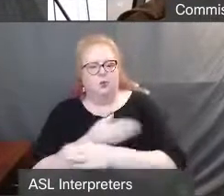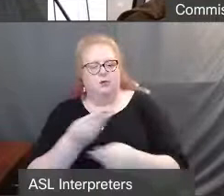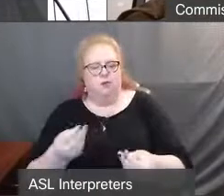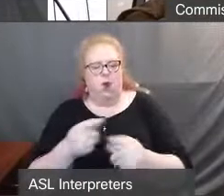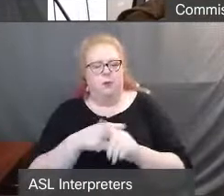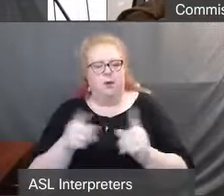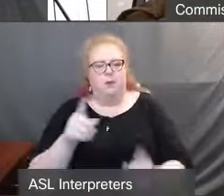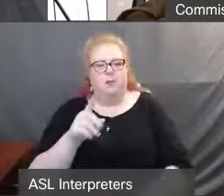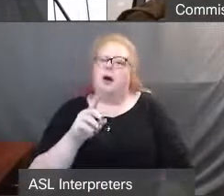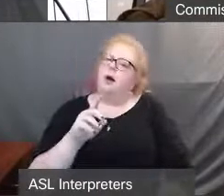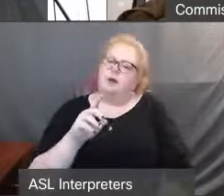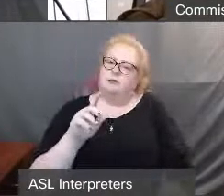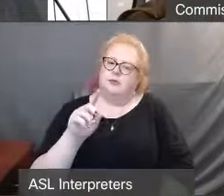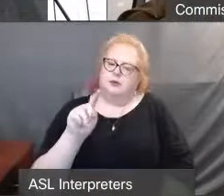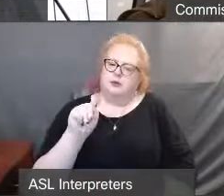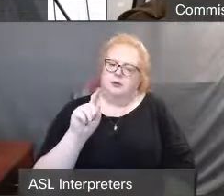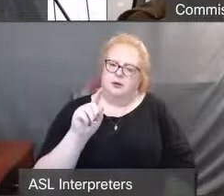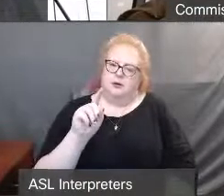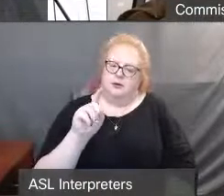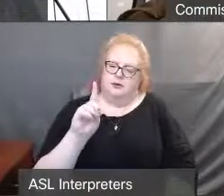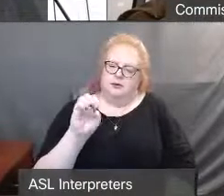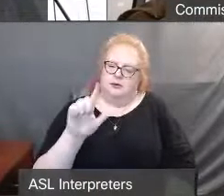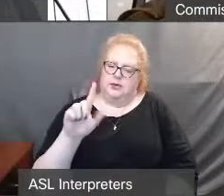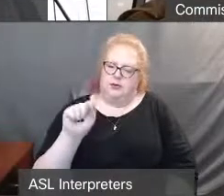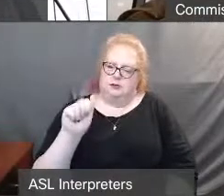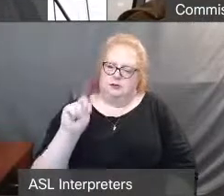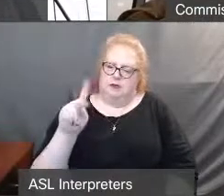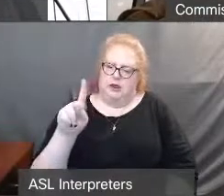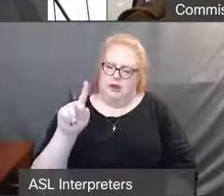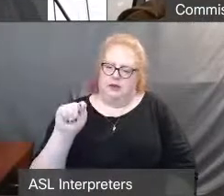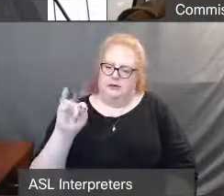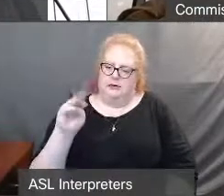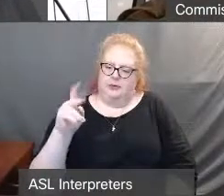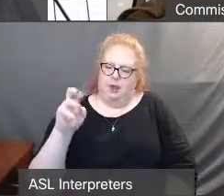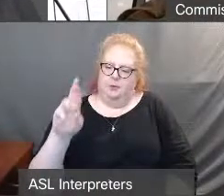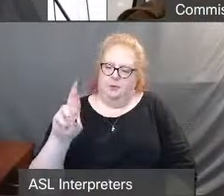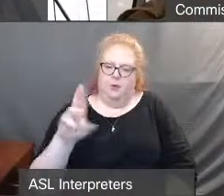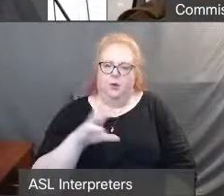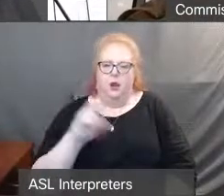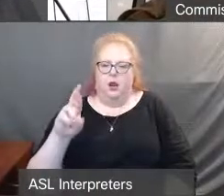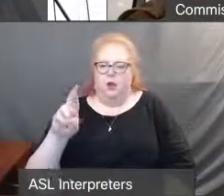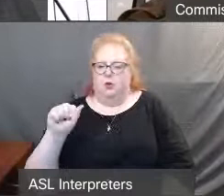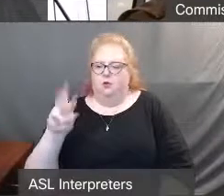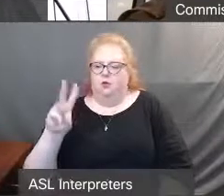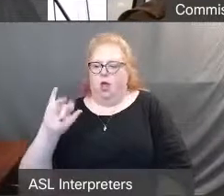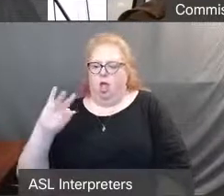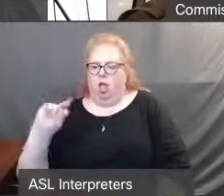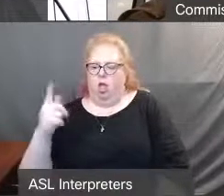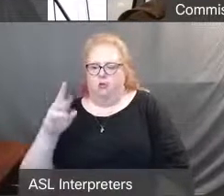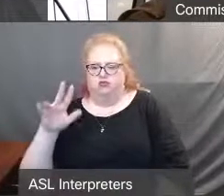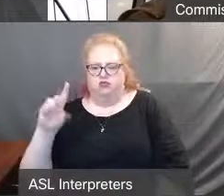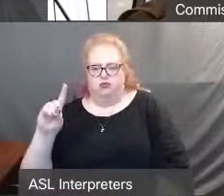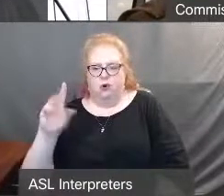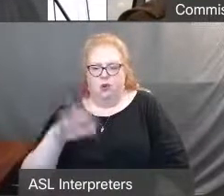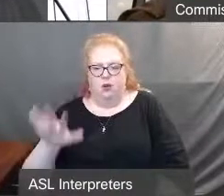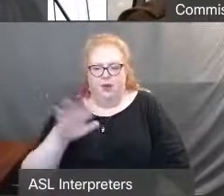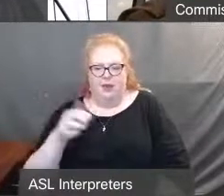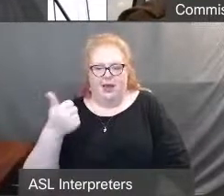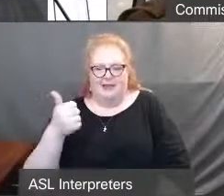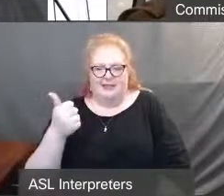which developed and clear cut Rawling Road, about 10 or 15 acres over there. Probably most people know where that